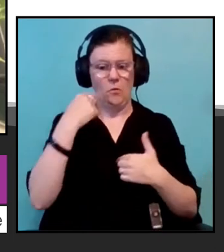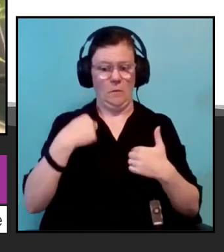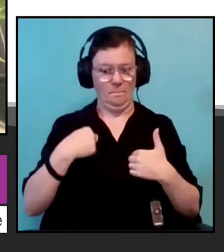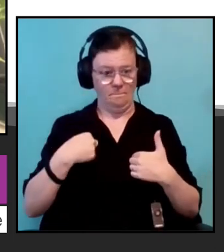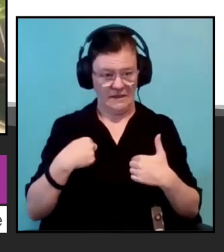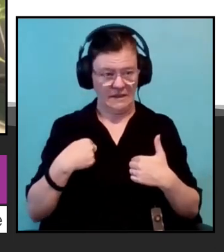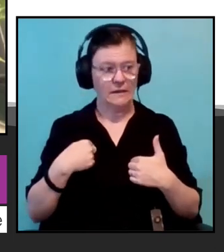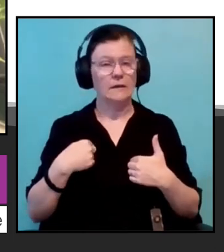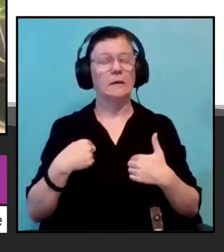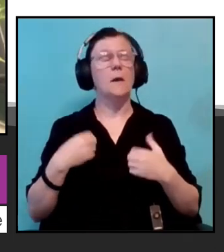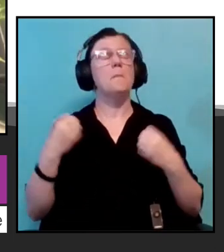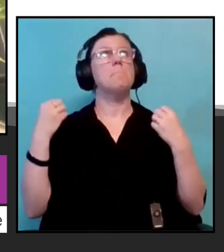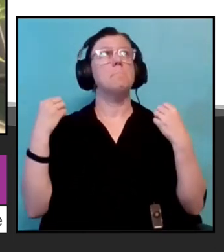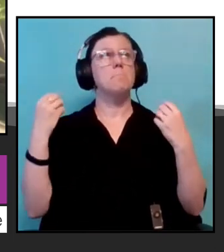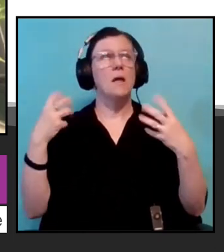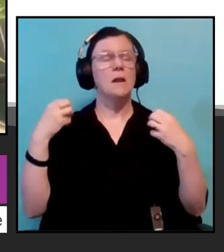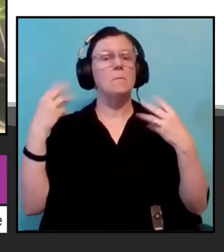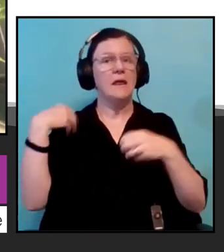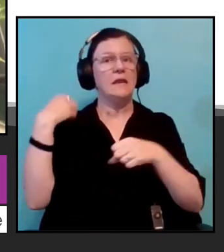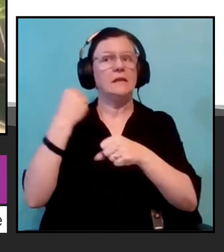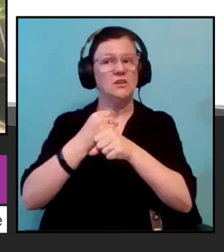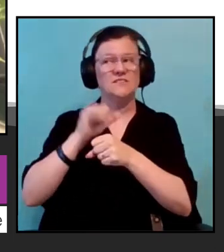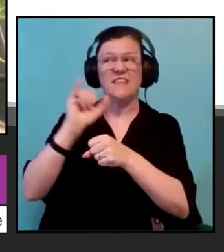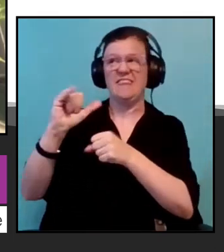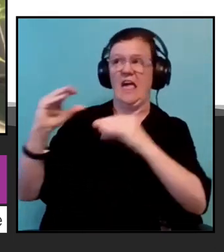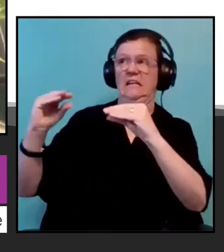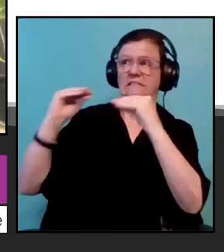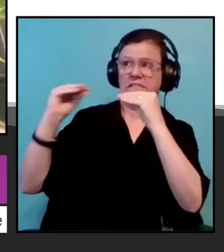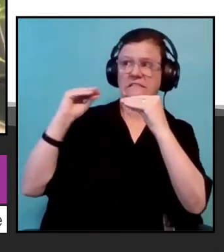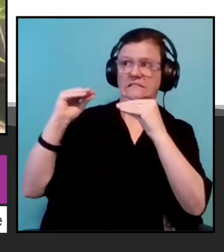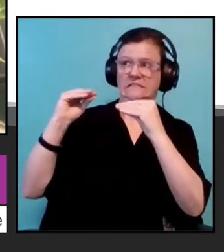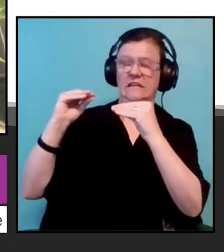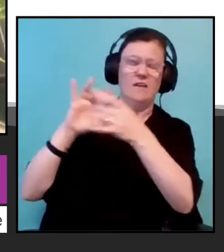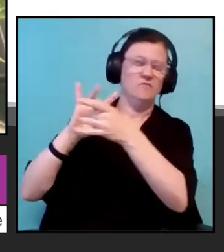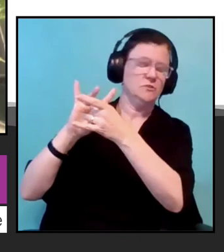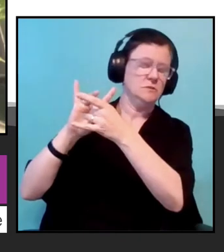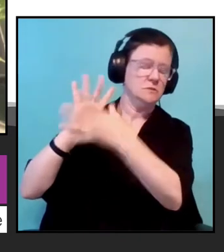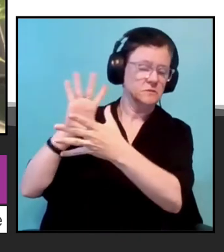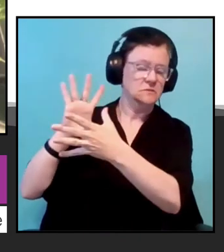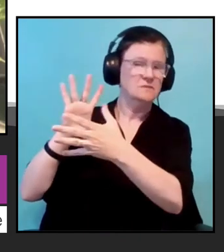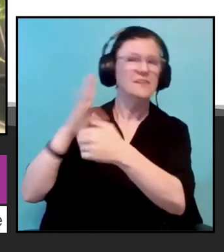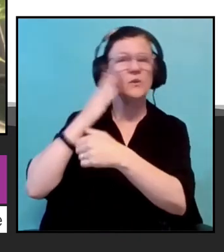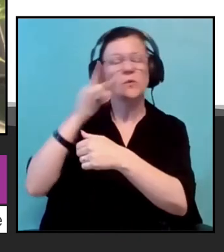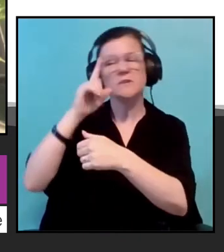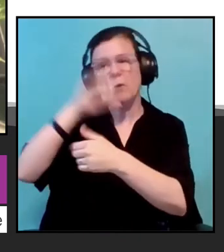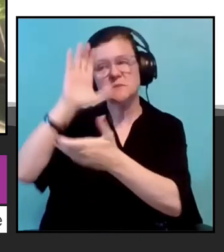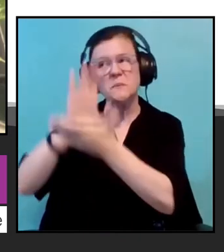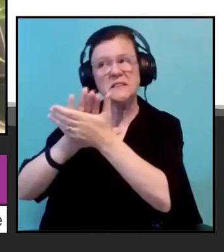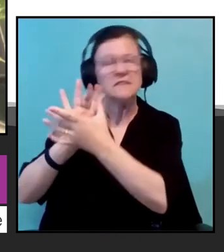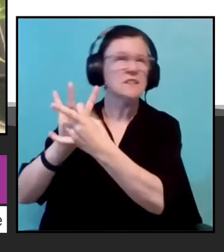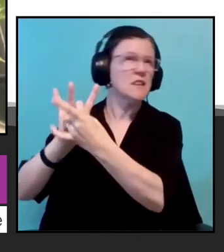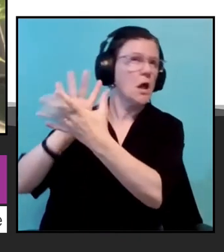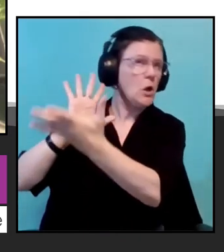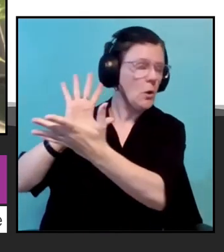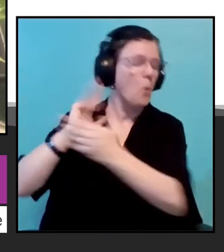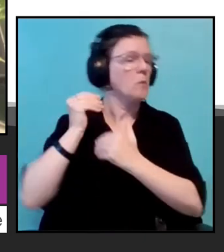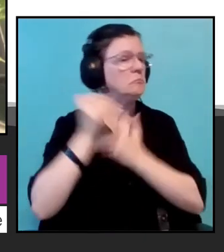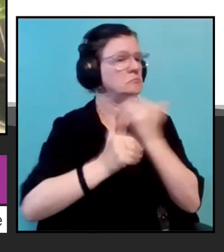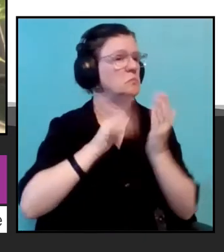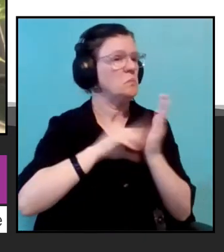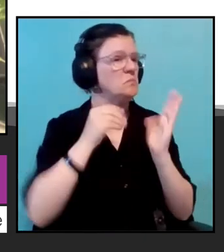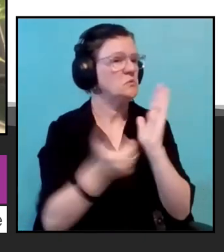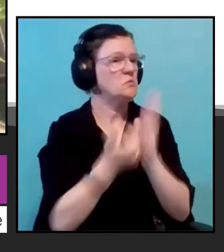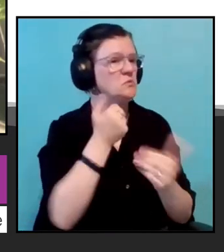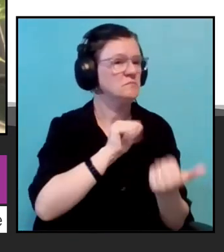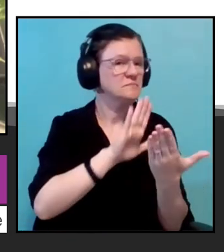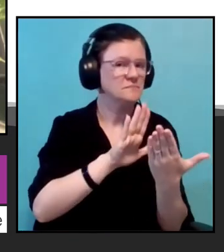process, like years of unlearning these myths, right? And so for me, it's essential in any